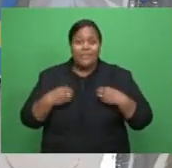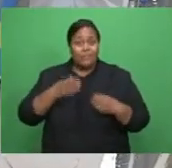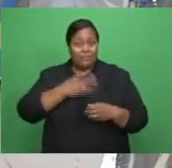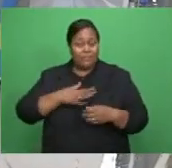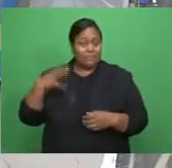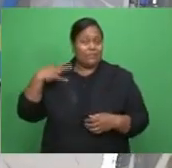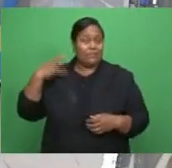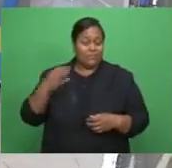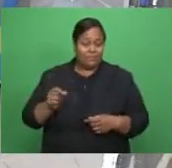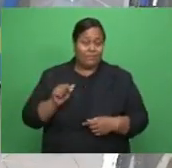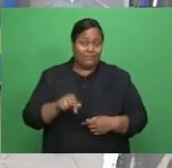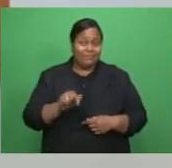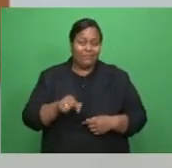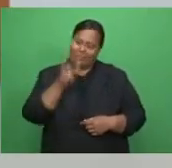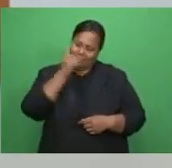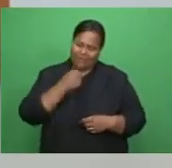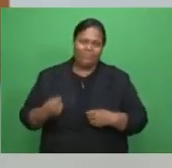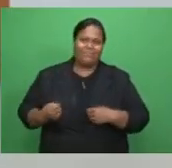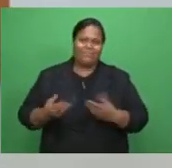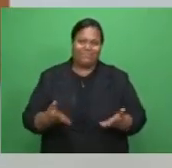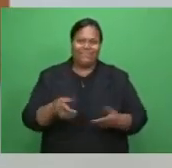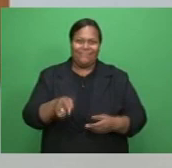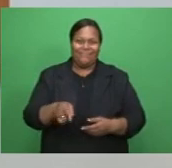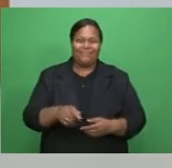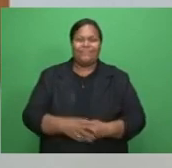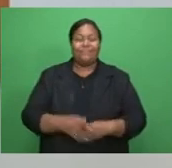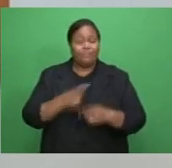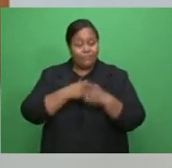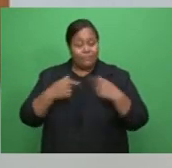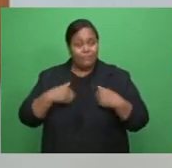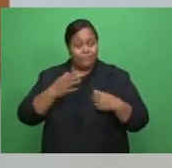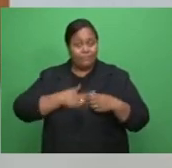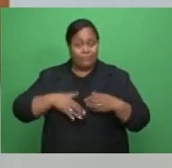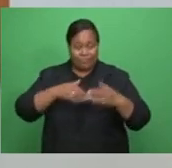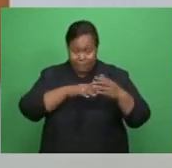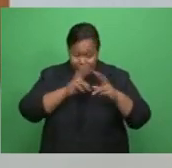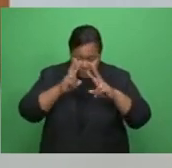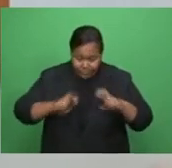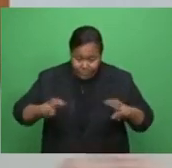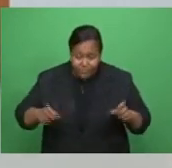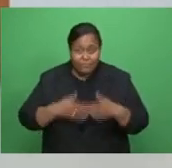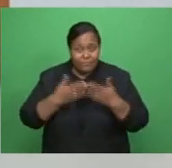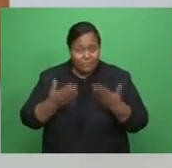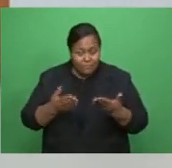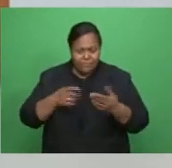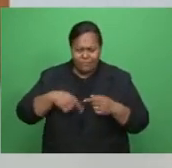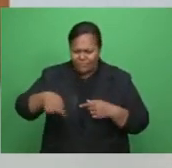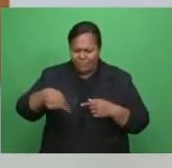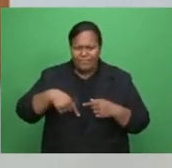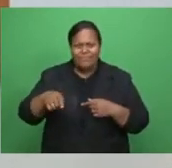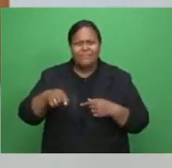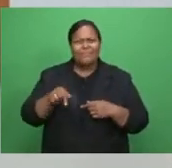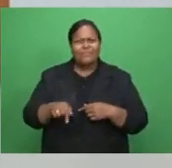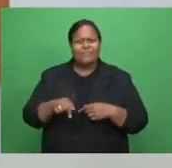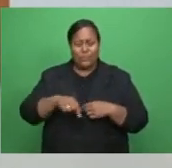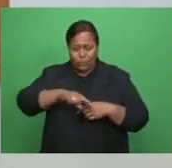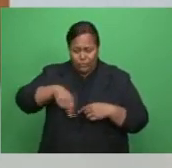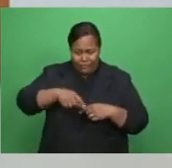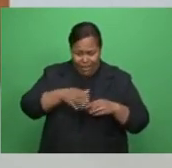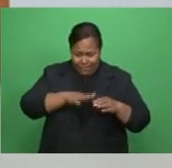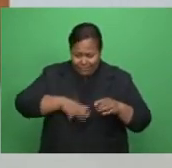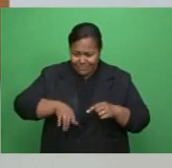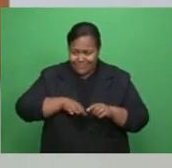rezoning. So we are looking at corridor studies, corridors such as McGregor Road. If we